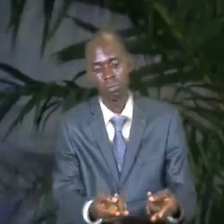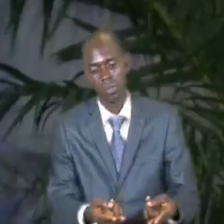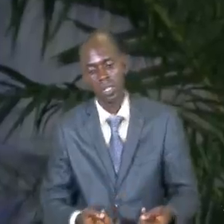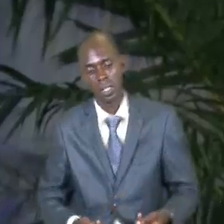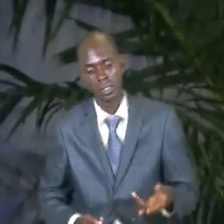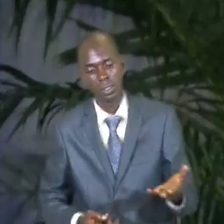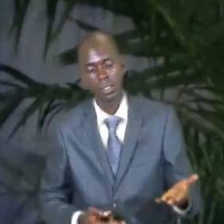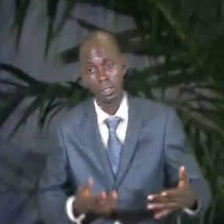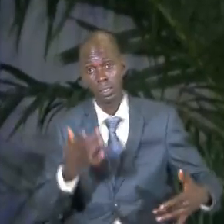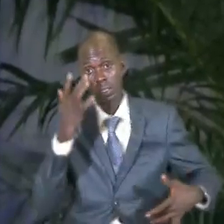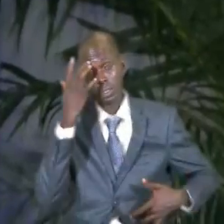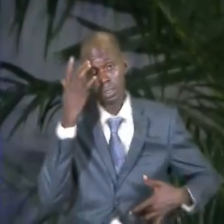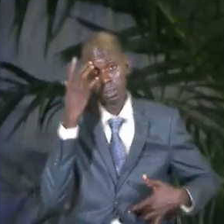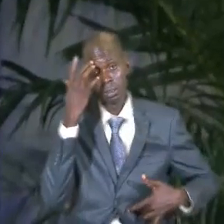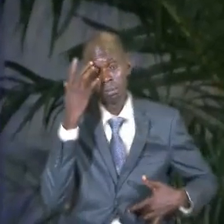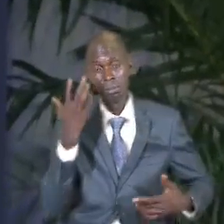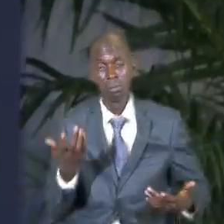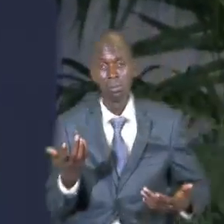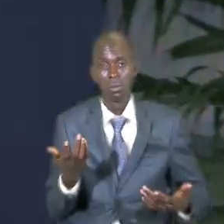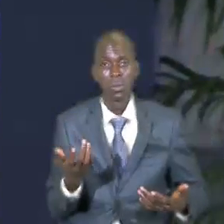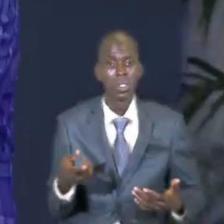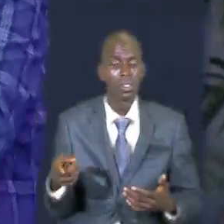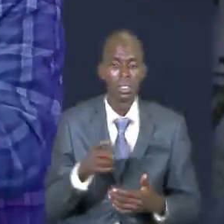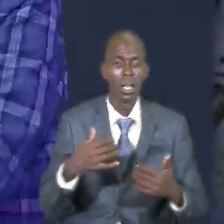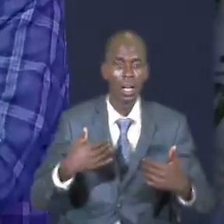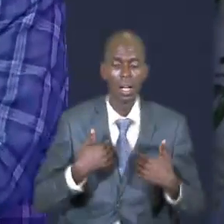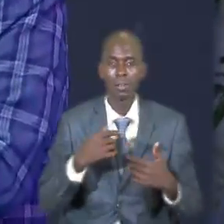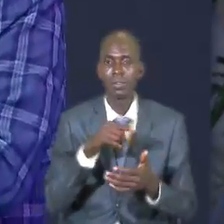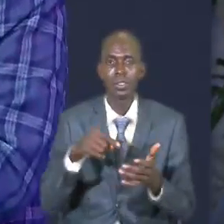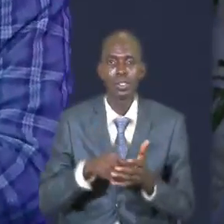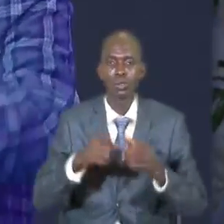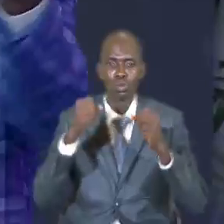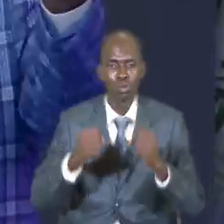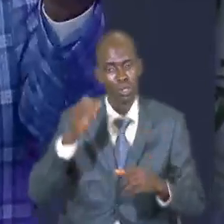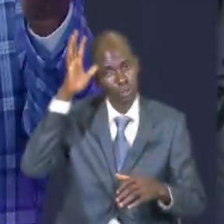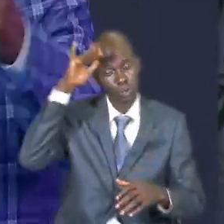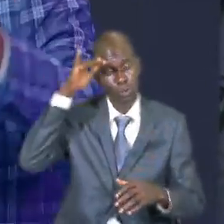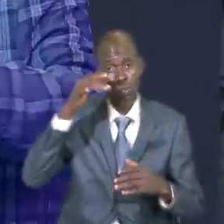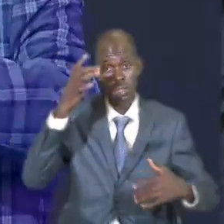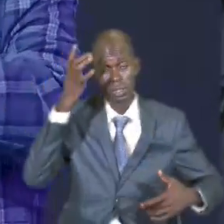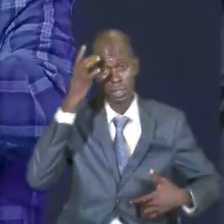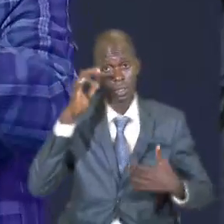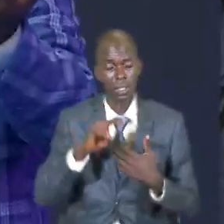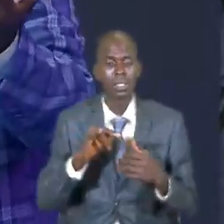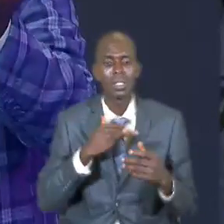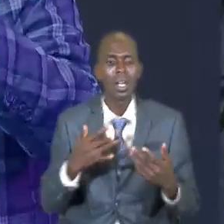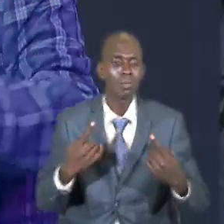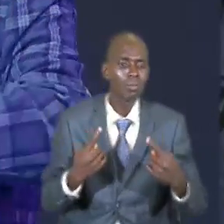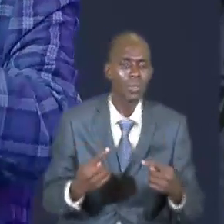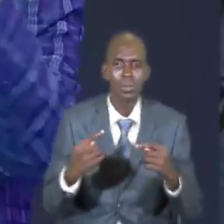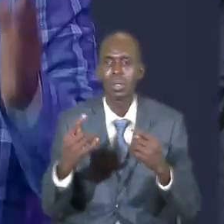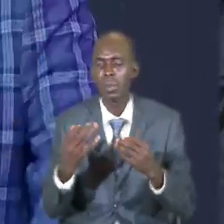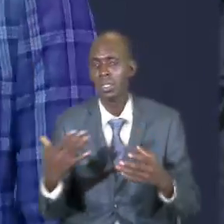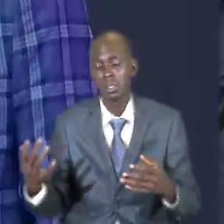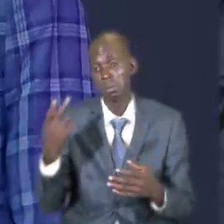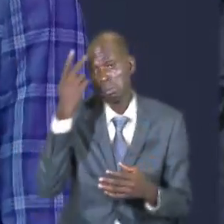infirm, they're incurable. They've done everything they could do, and their parents or their helpers have now